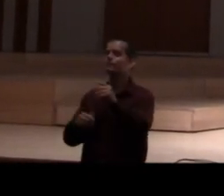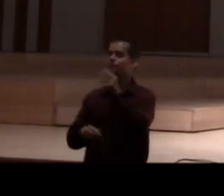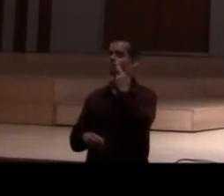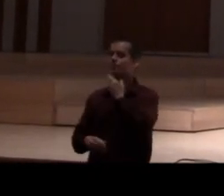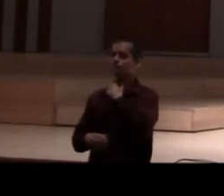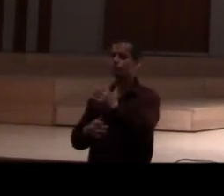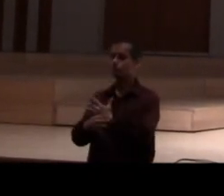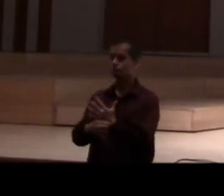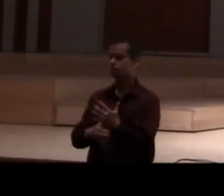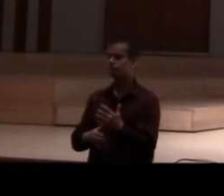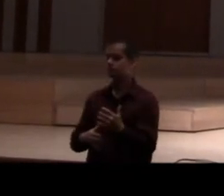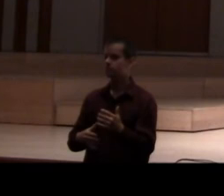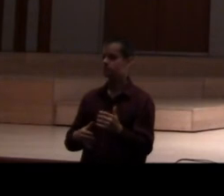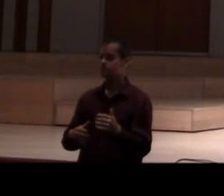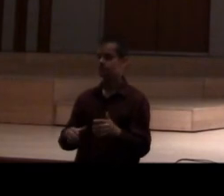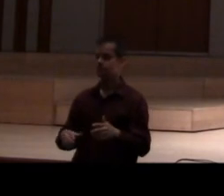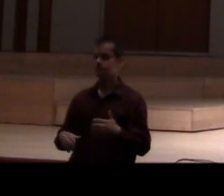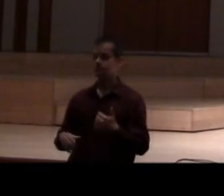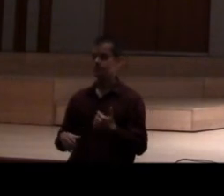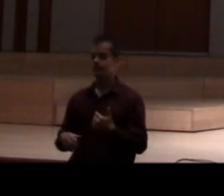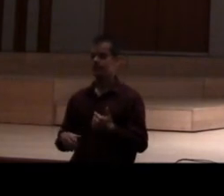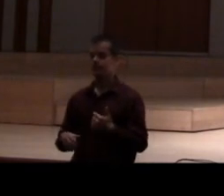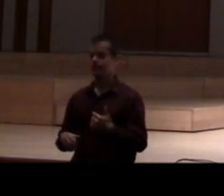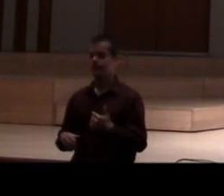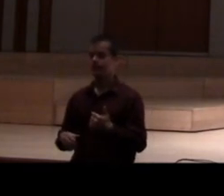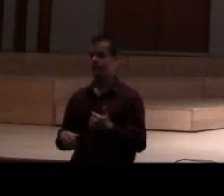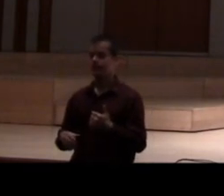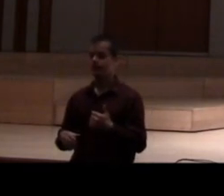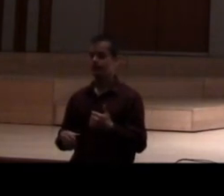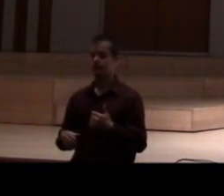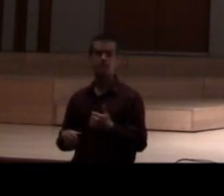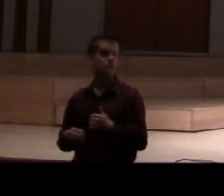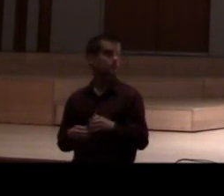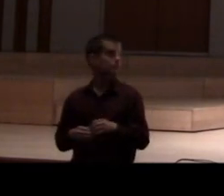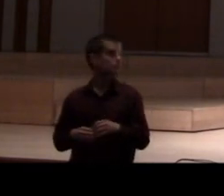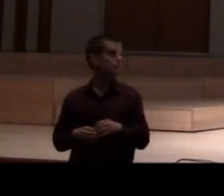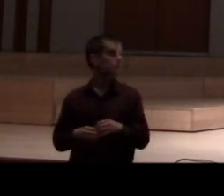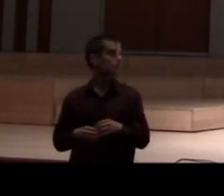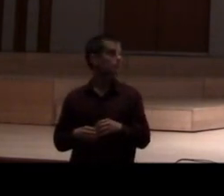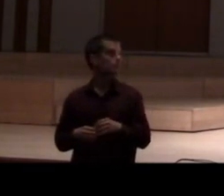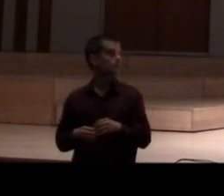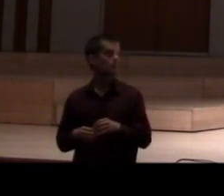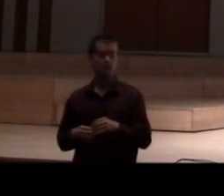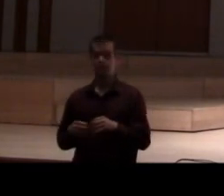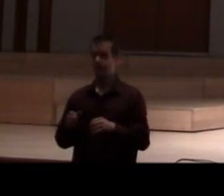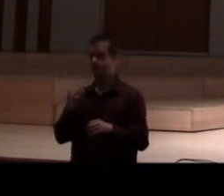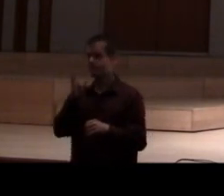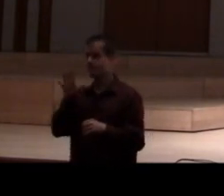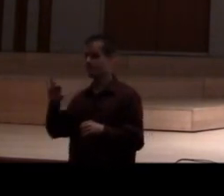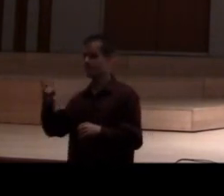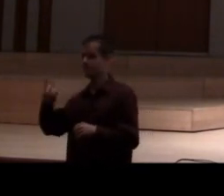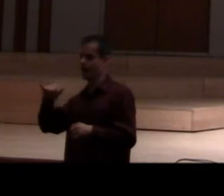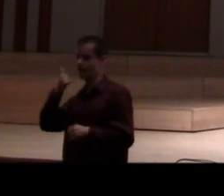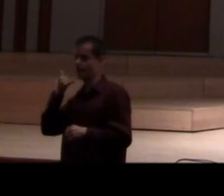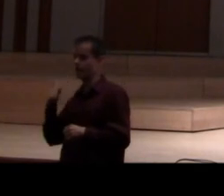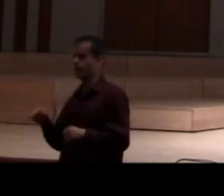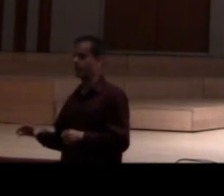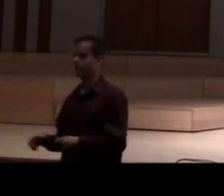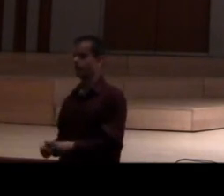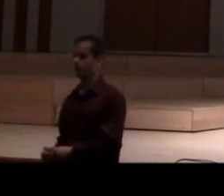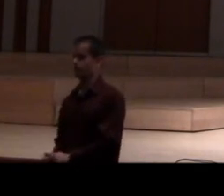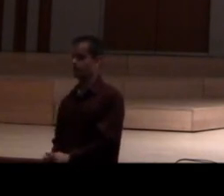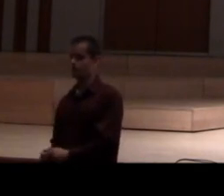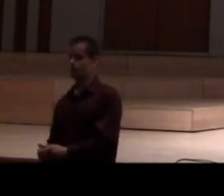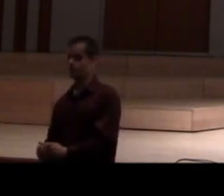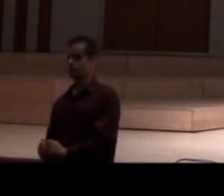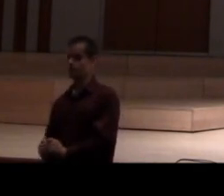The conference had invited us to dinner, and I kind of lifted up my mom's iPhone. This is actually a Kindle, so it doesn't make pictures, but I lifted up my mom's iPhone and kind of like barely above